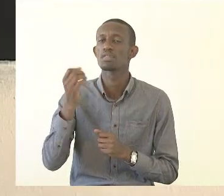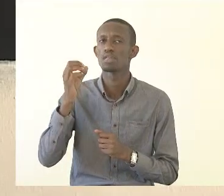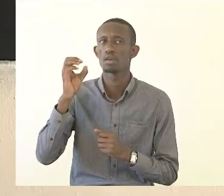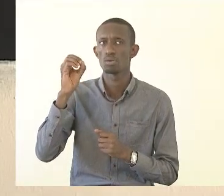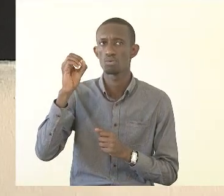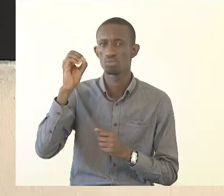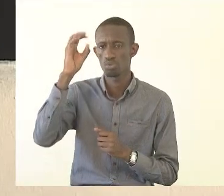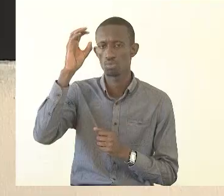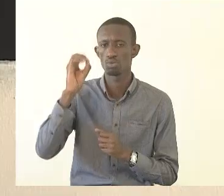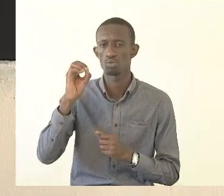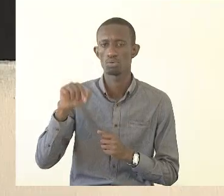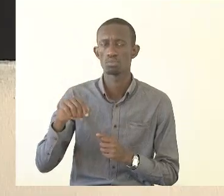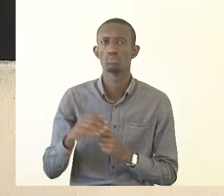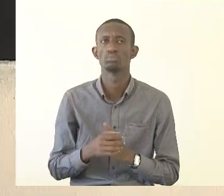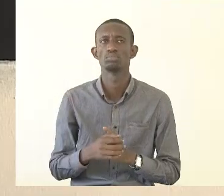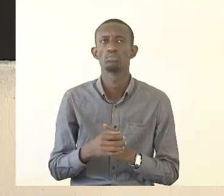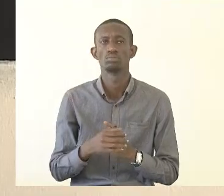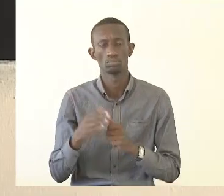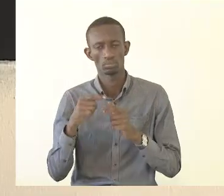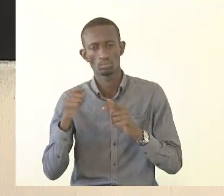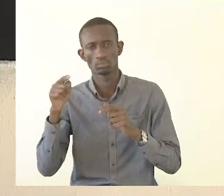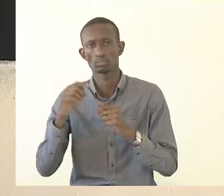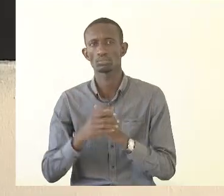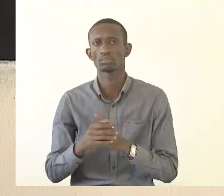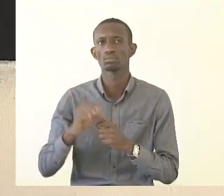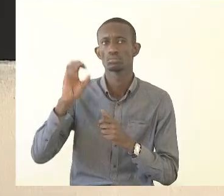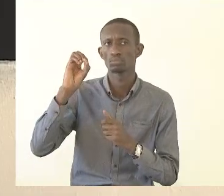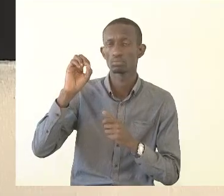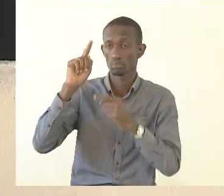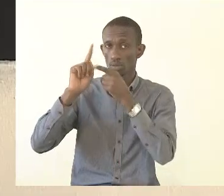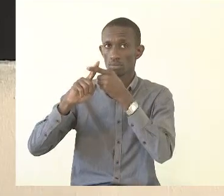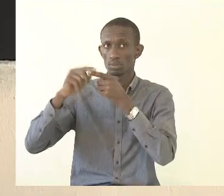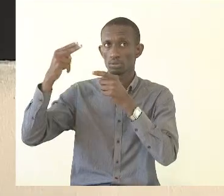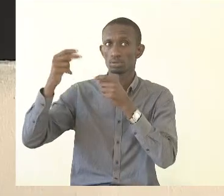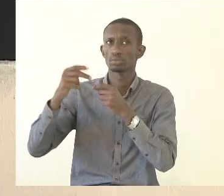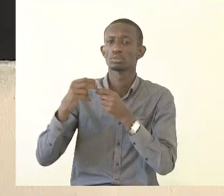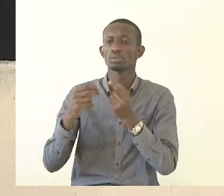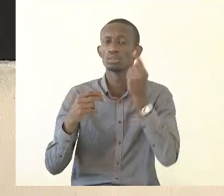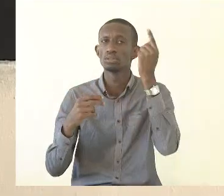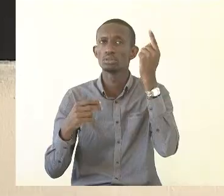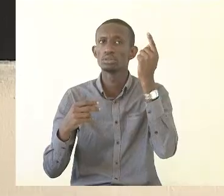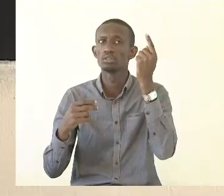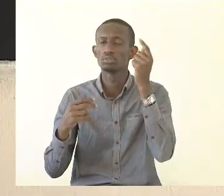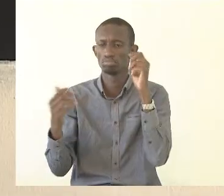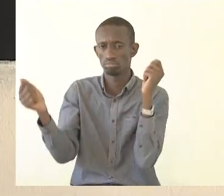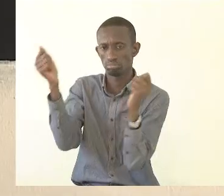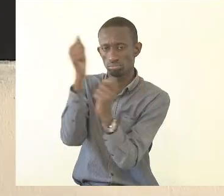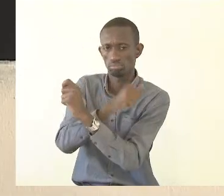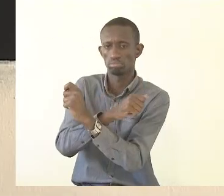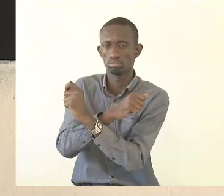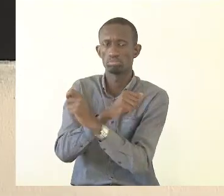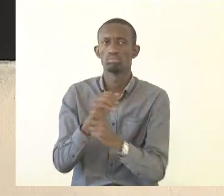oxygen with the hydrogen atoms. So this one has been protonated here, so it has